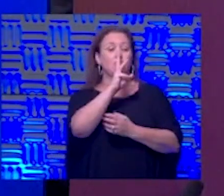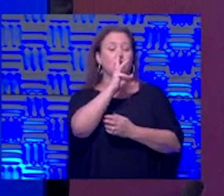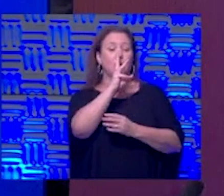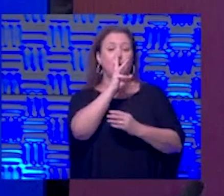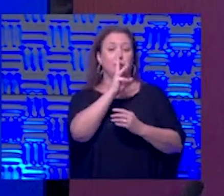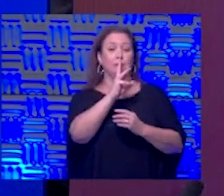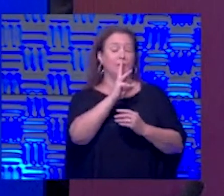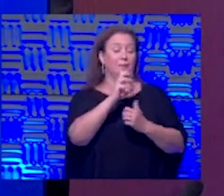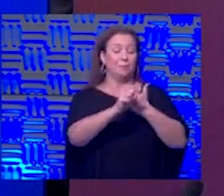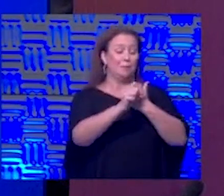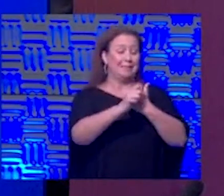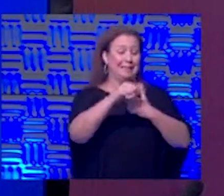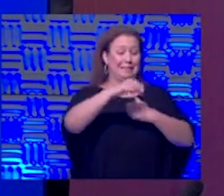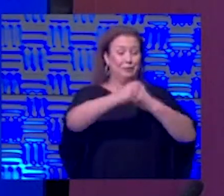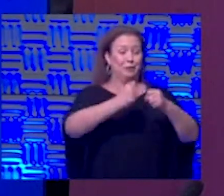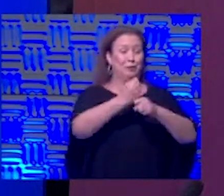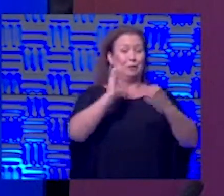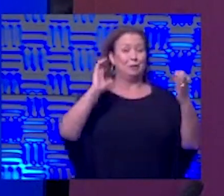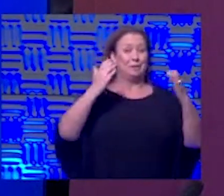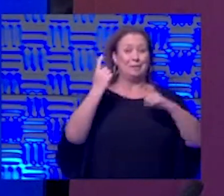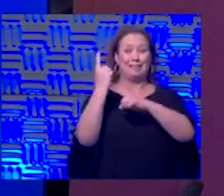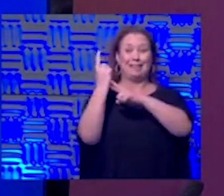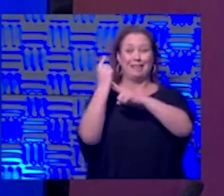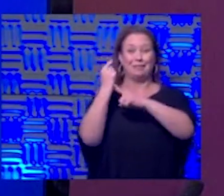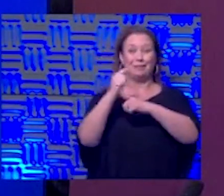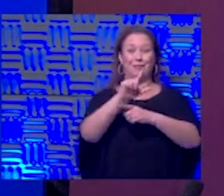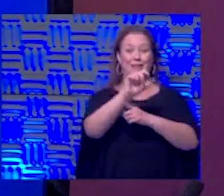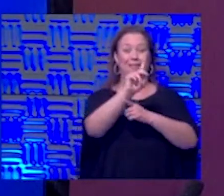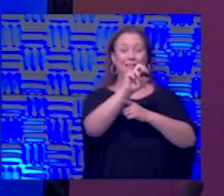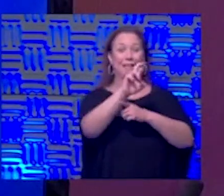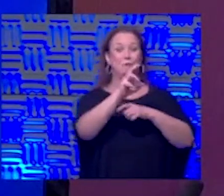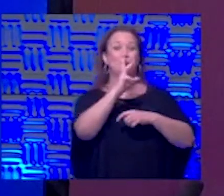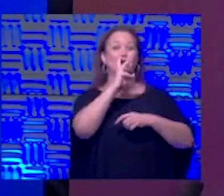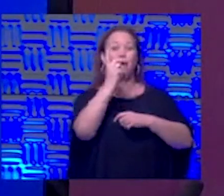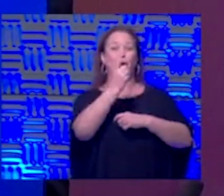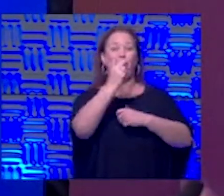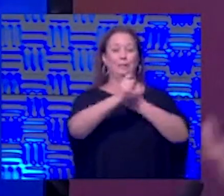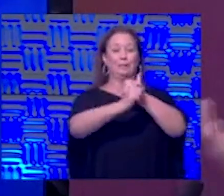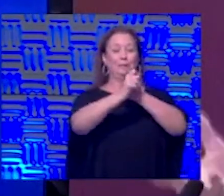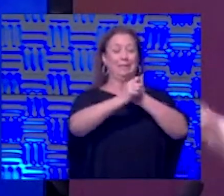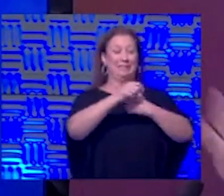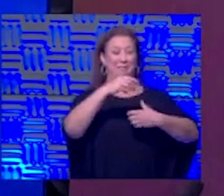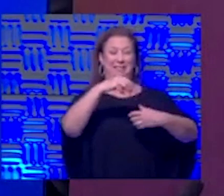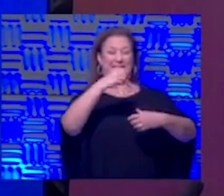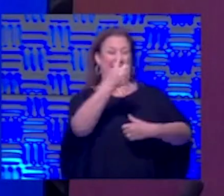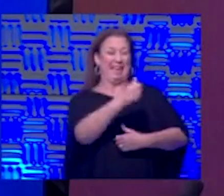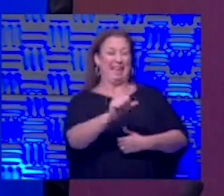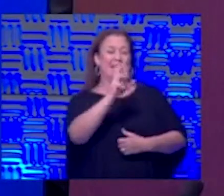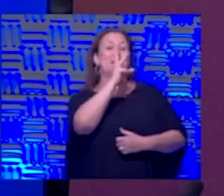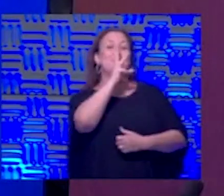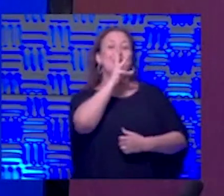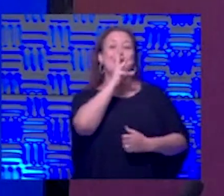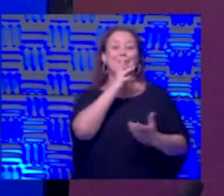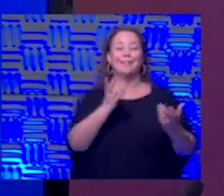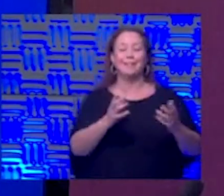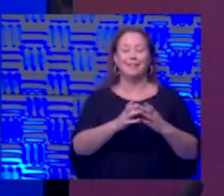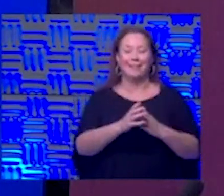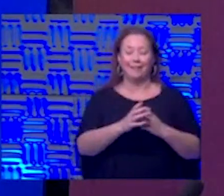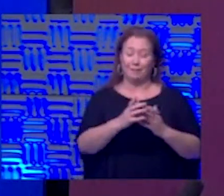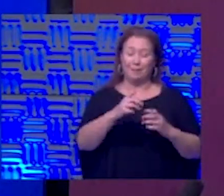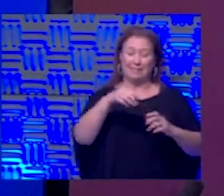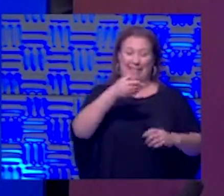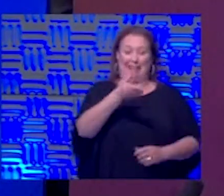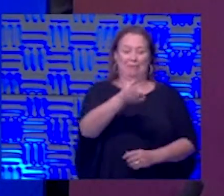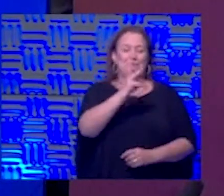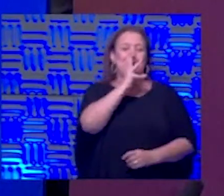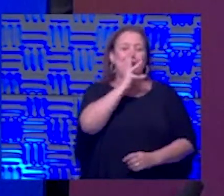risk this year than it was last year. Let's put it that way. So Okay. I think it's there's always a question of what's in any. You're right. I get your drift. In